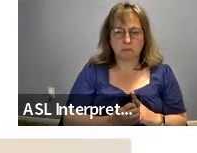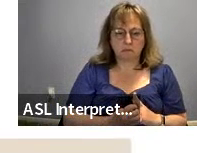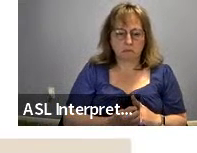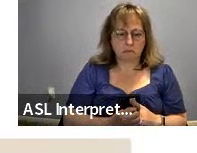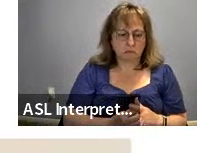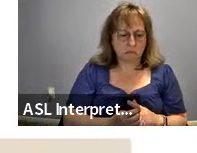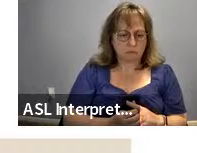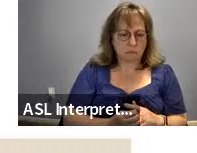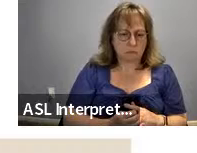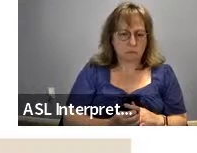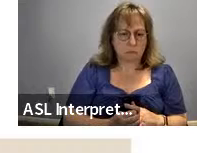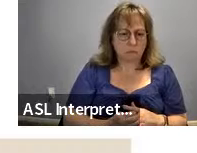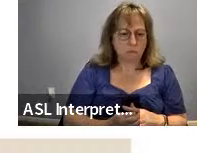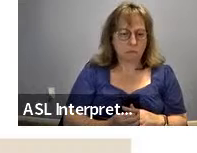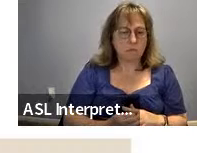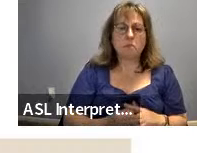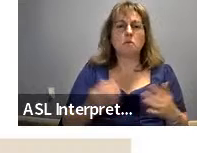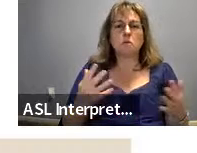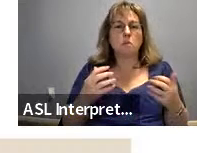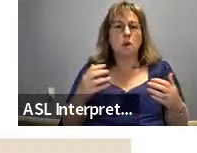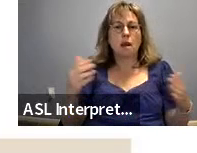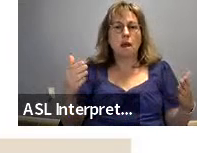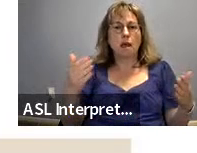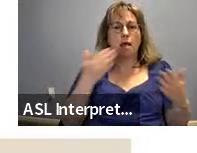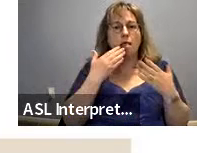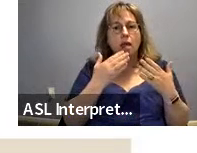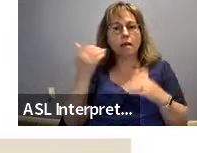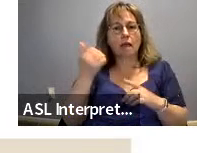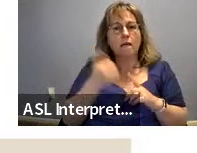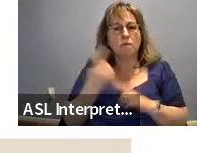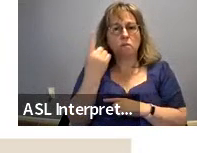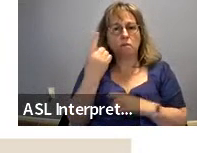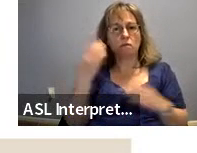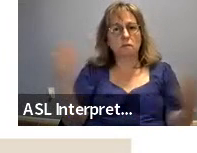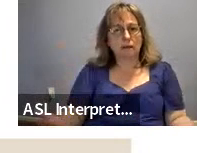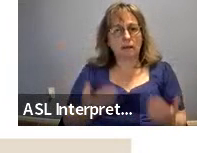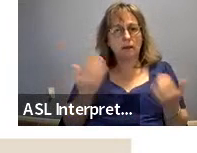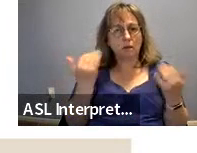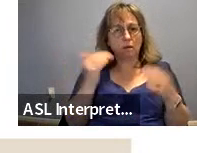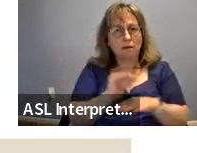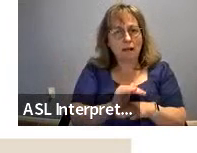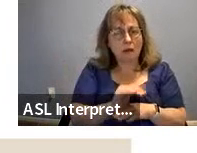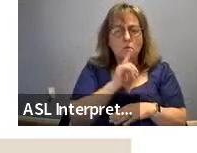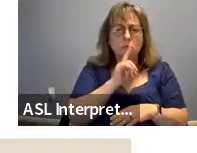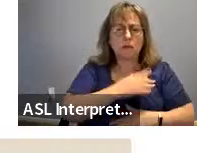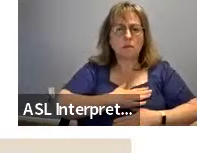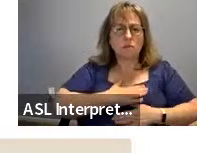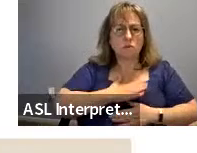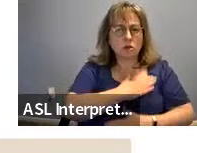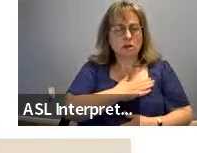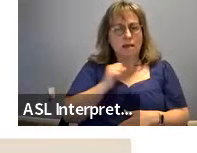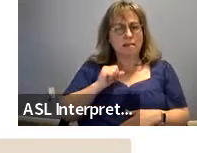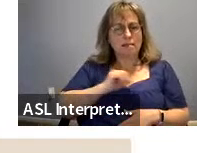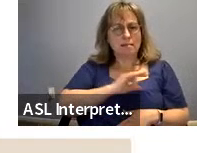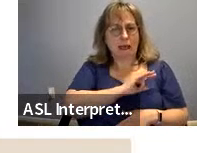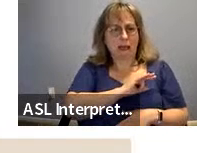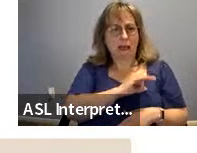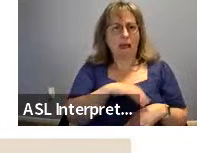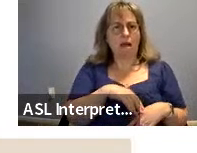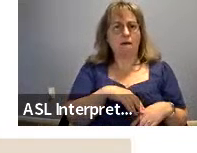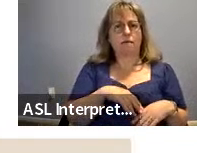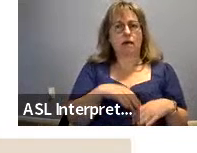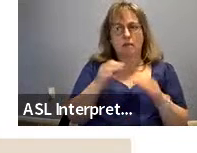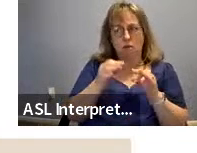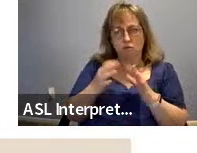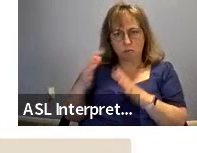Really want to thank everybody for being on tonight, and truly appreciate the staff, the